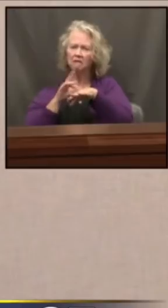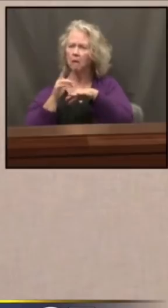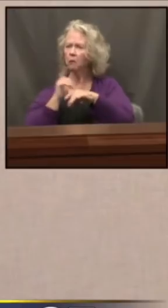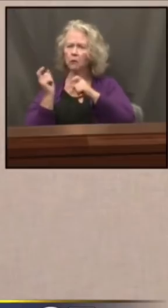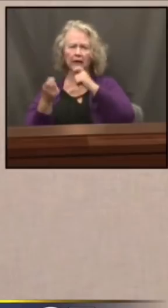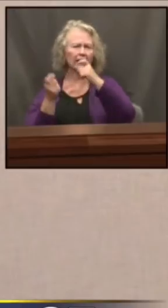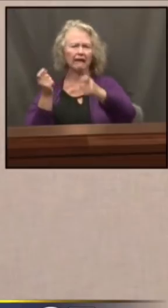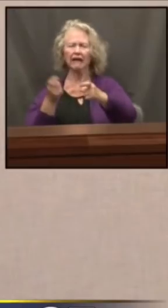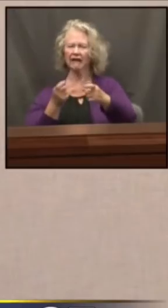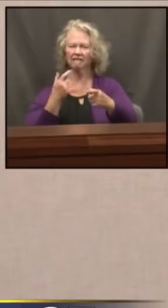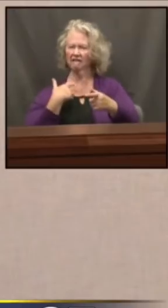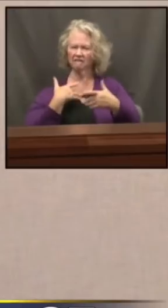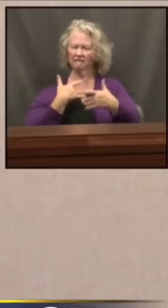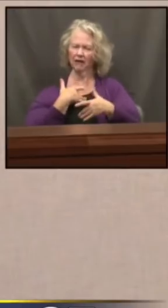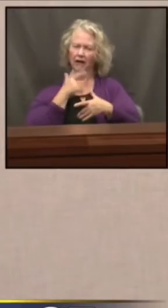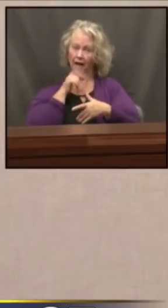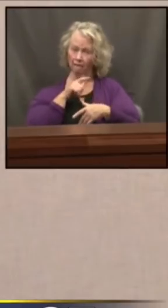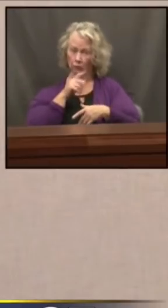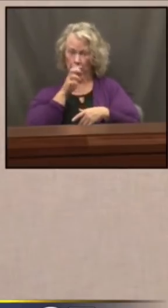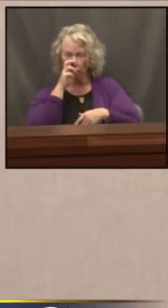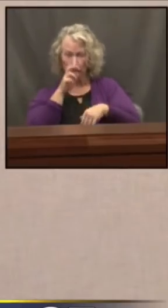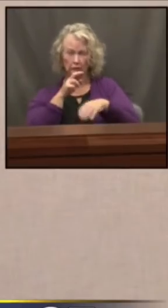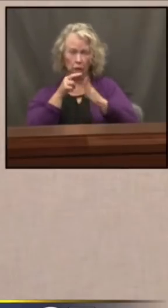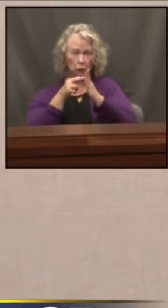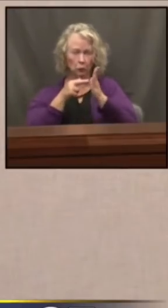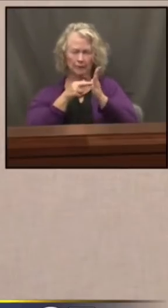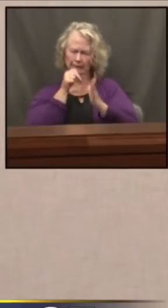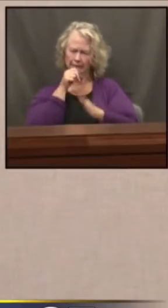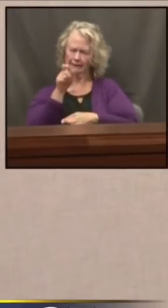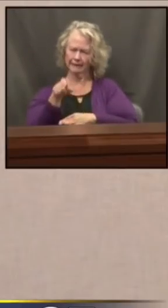to have to have a lot of rules in place to govern that.